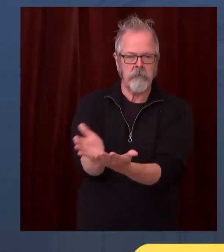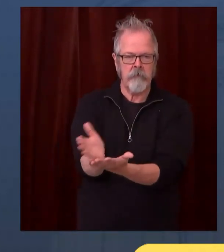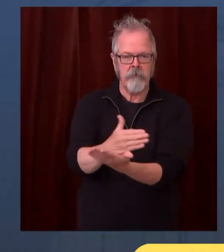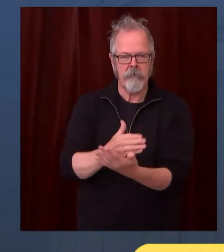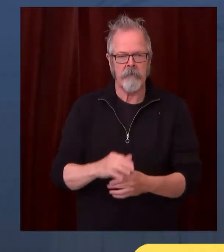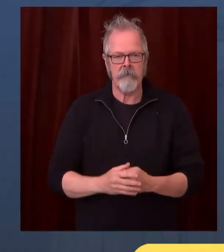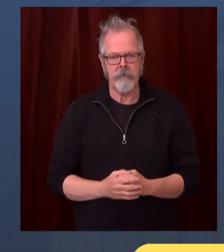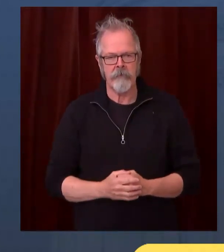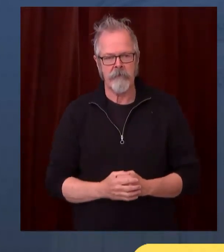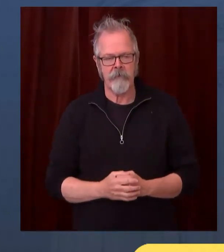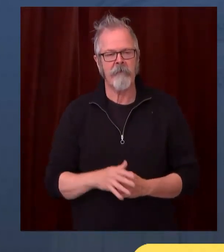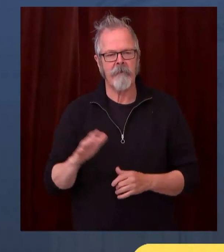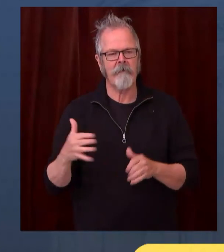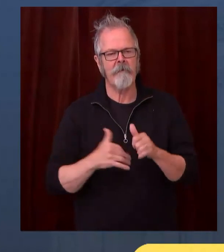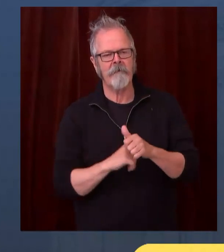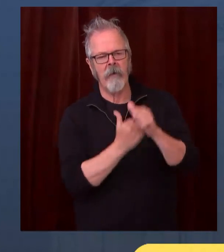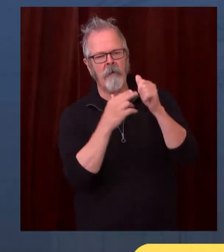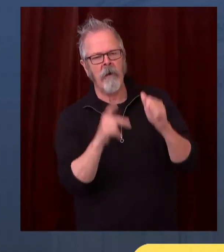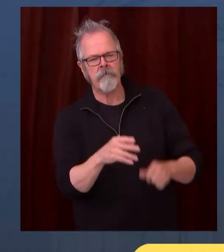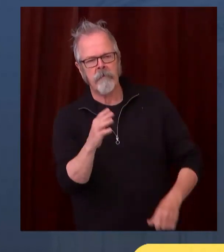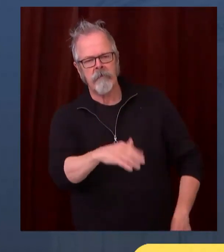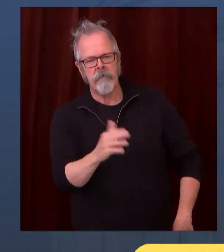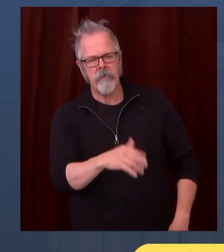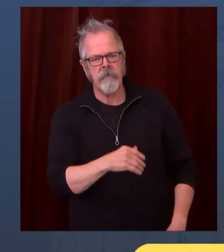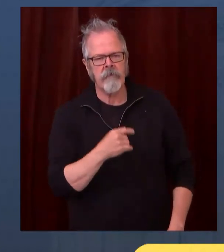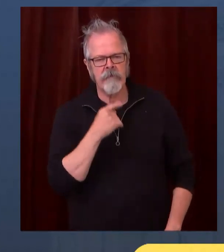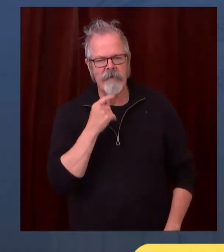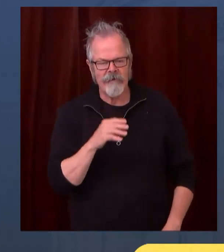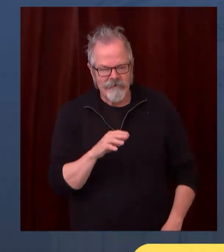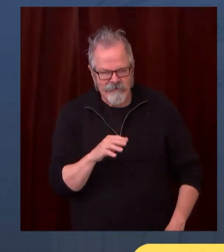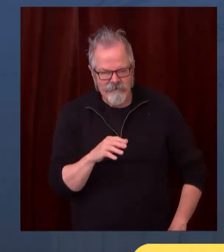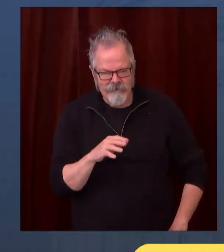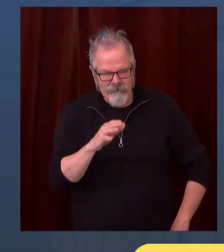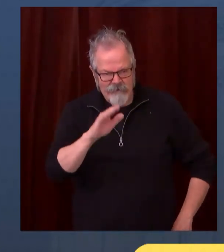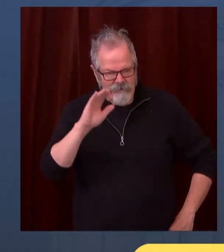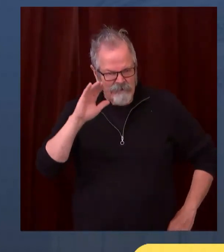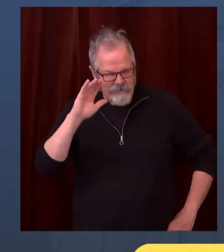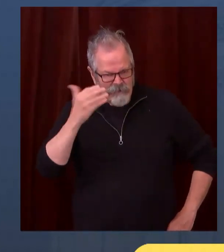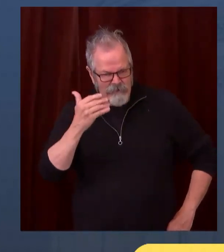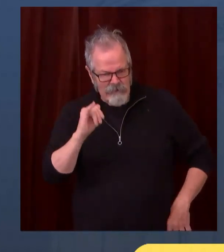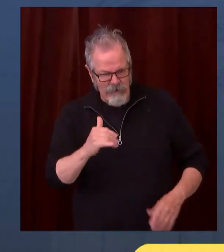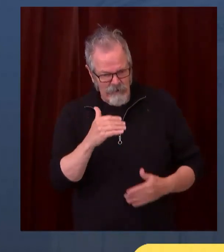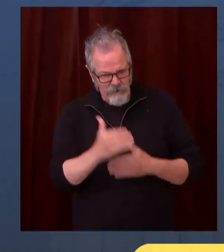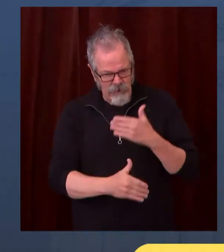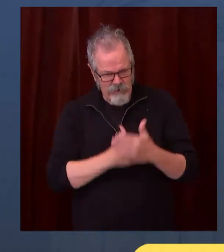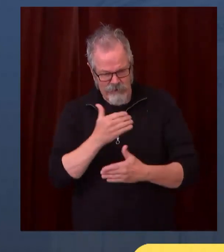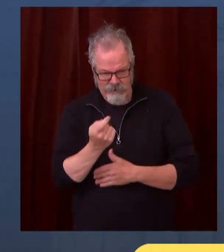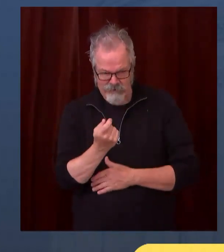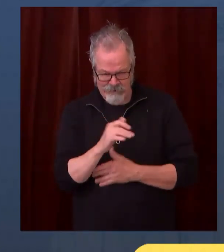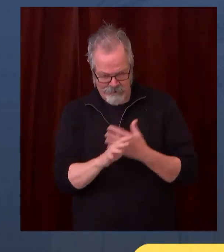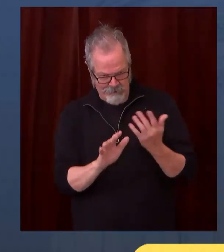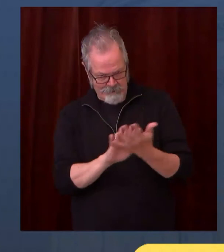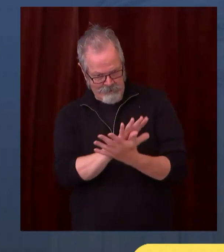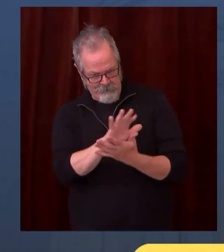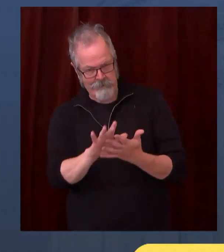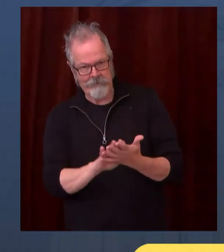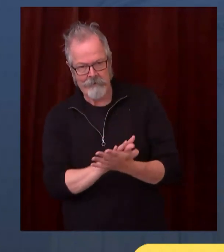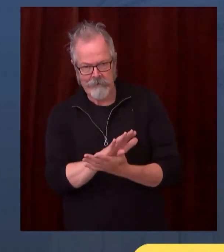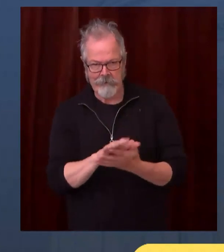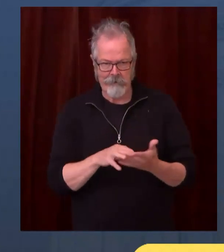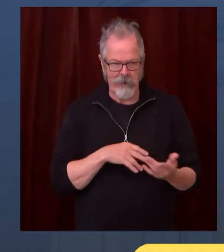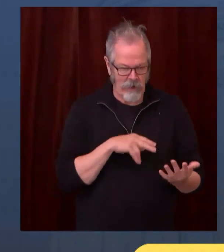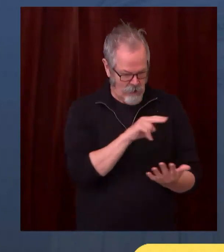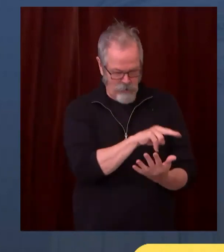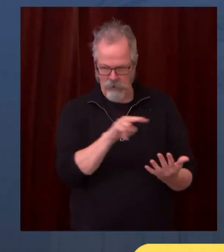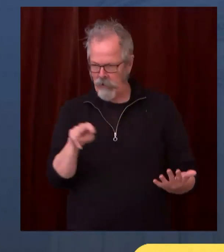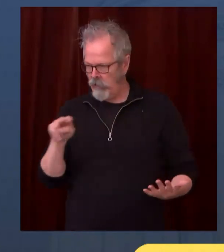explain, Secretary Strange or Secretary Weissman, on August 12th, must the facility apply, and